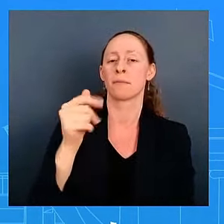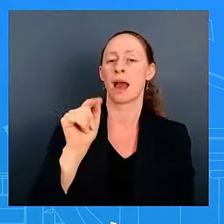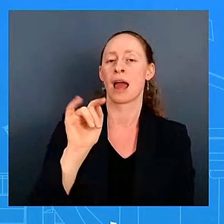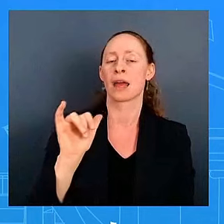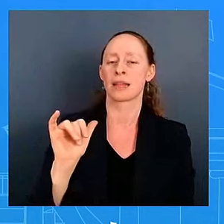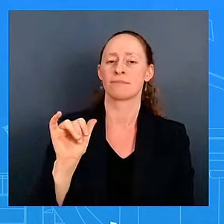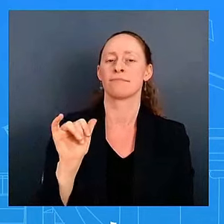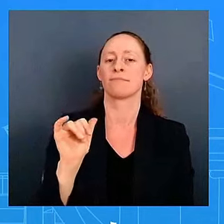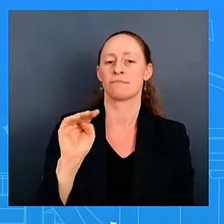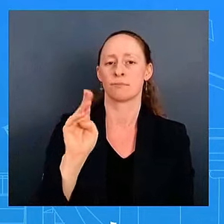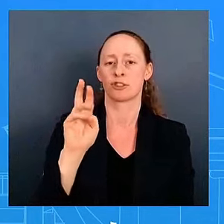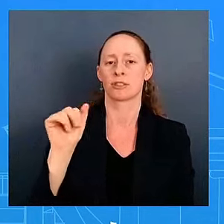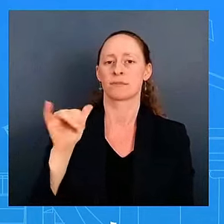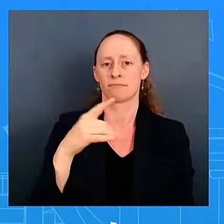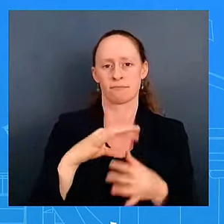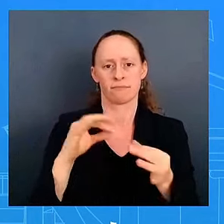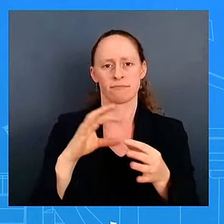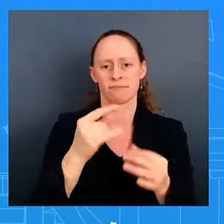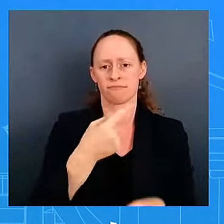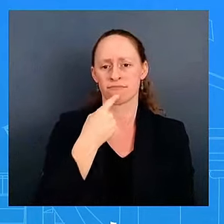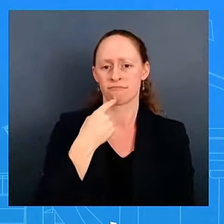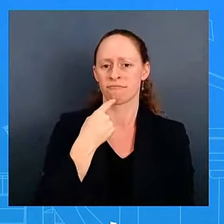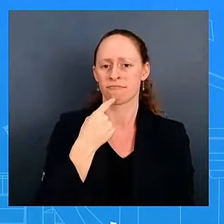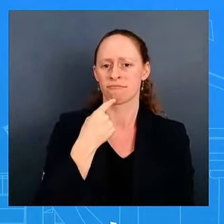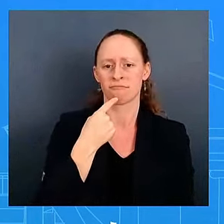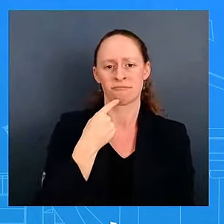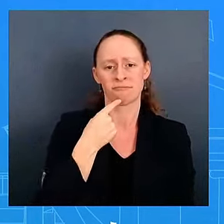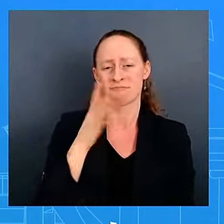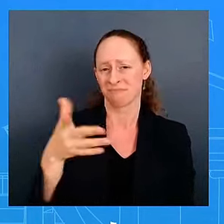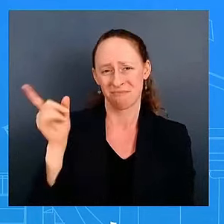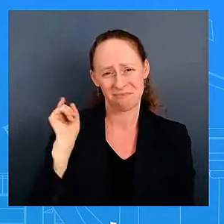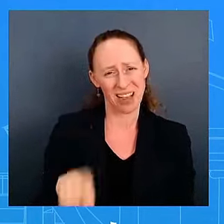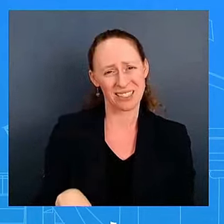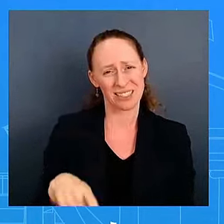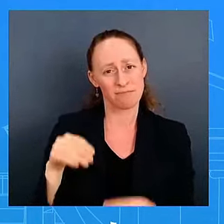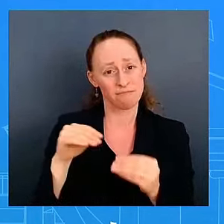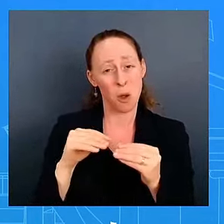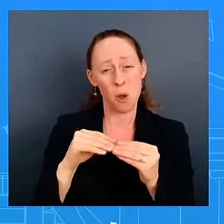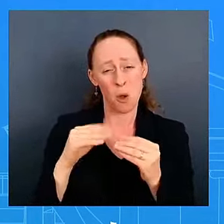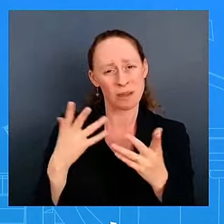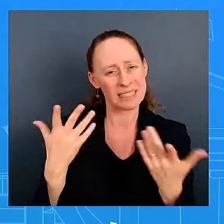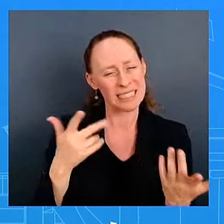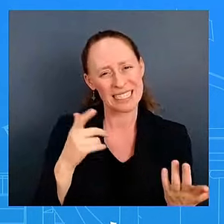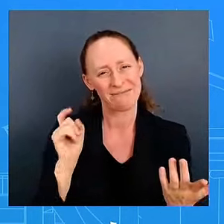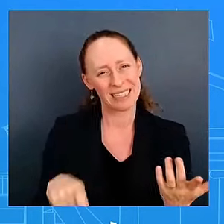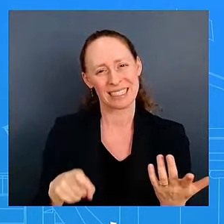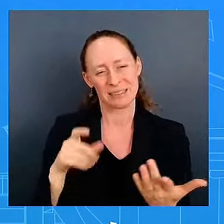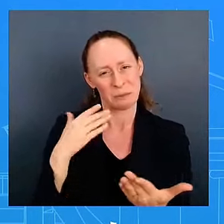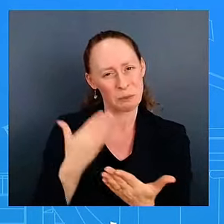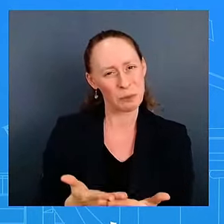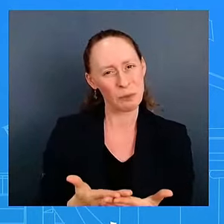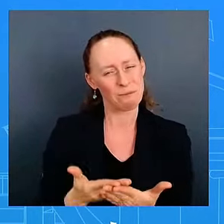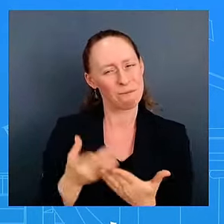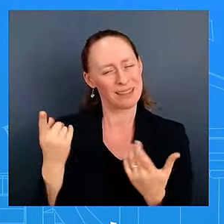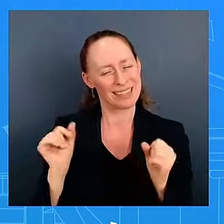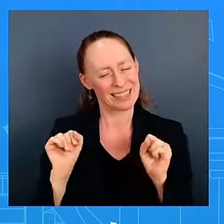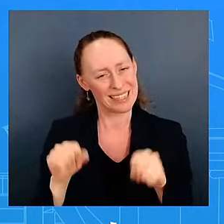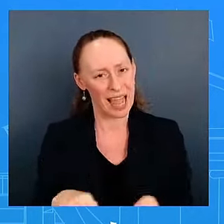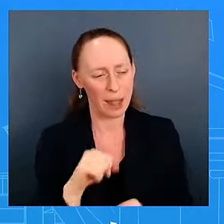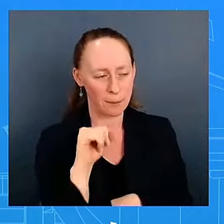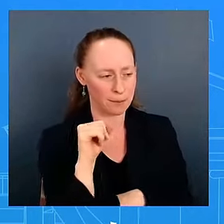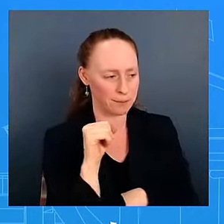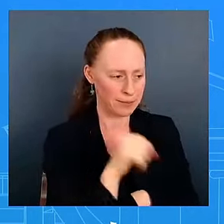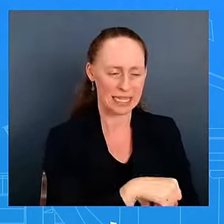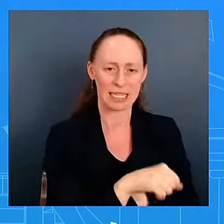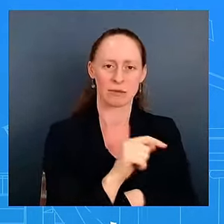just a one-off or a larger issue. So I guess, how worried is the president that despite his best efforts, he's not going to be able to close the book